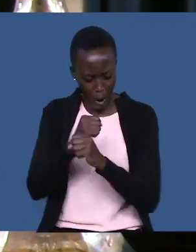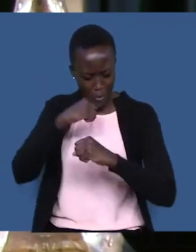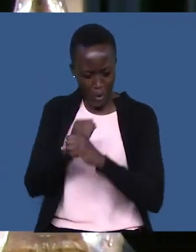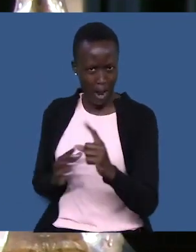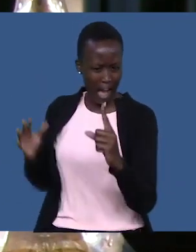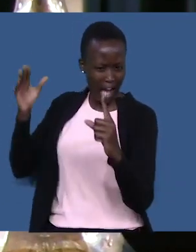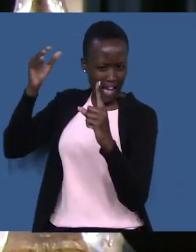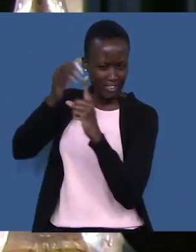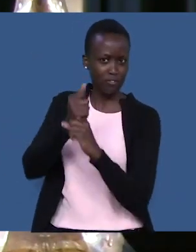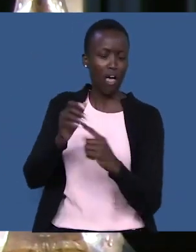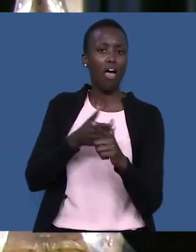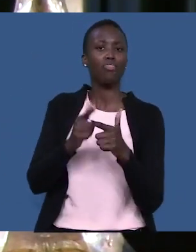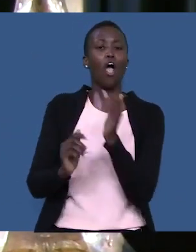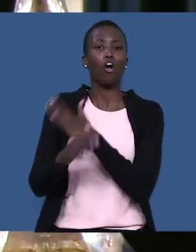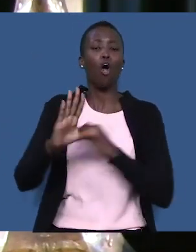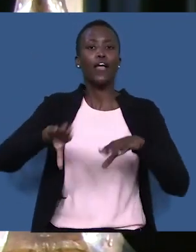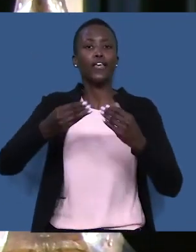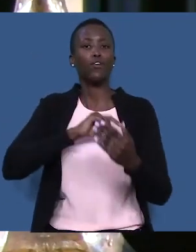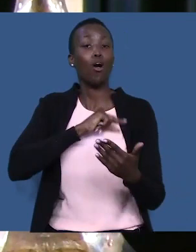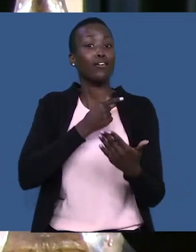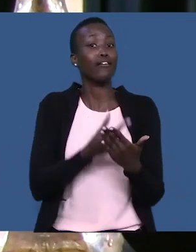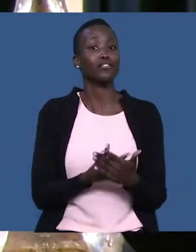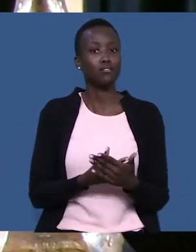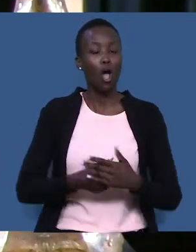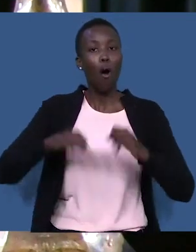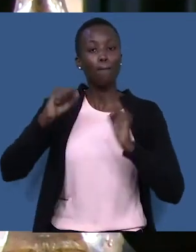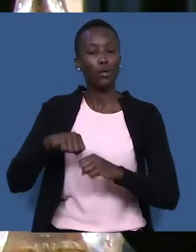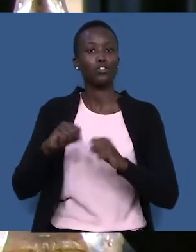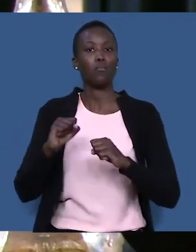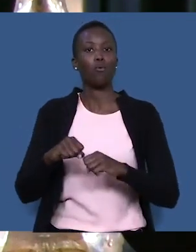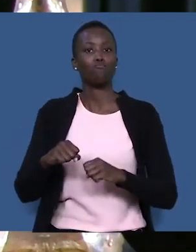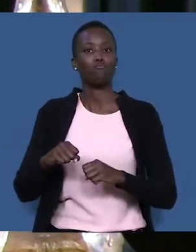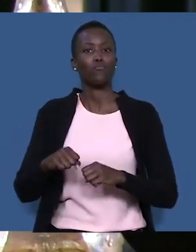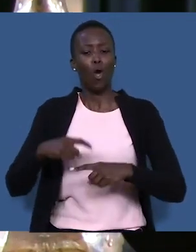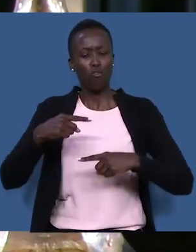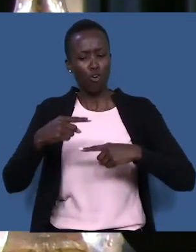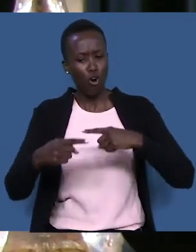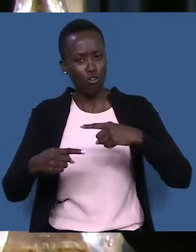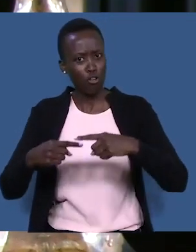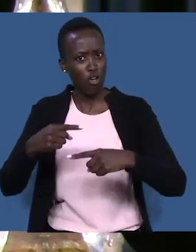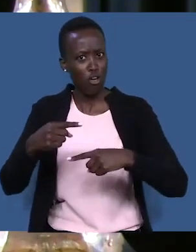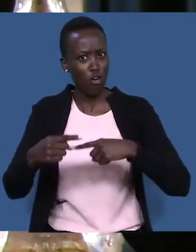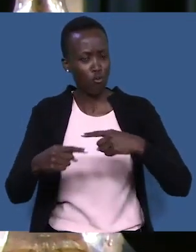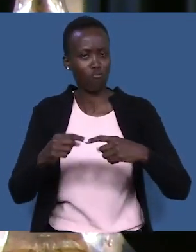grace to be able to surmount any form of difficulty to achieve your goals.